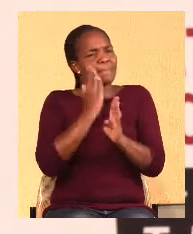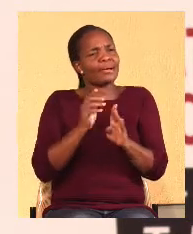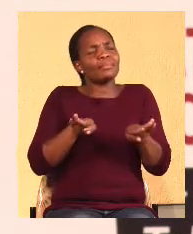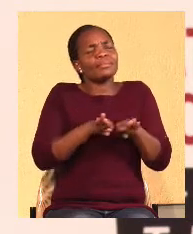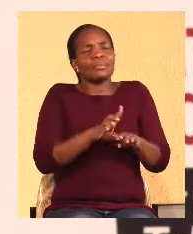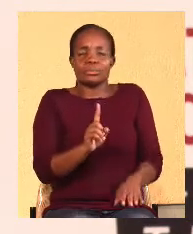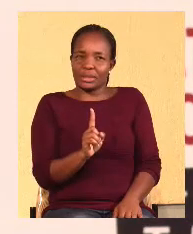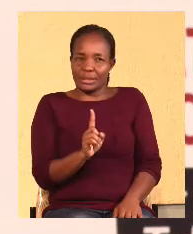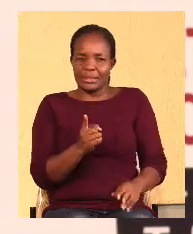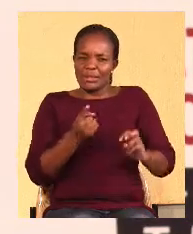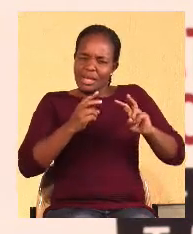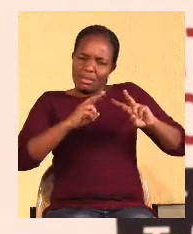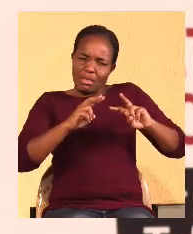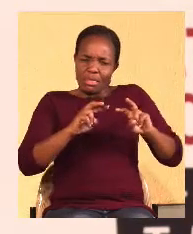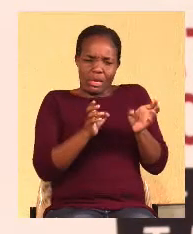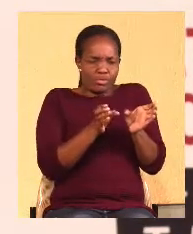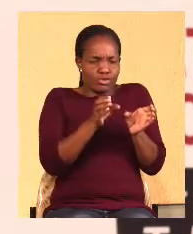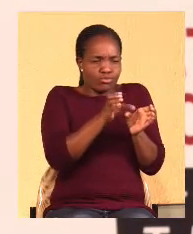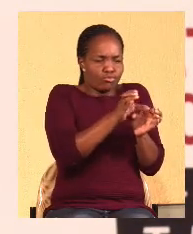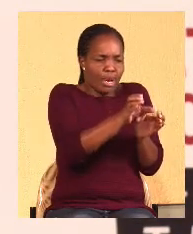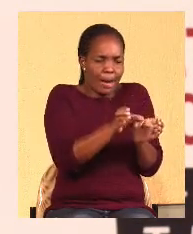to split it in smaller portions.